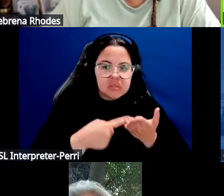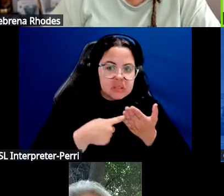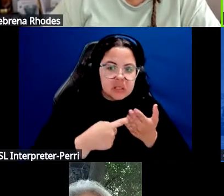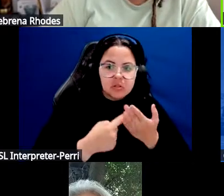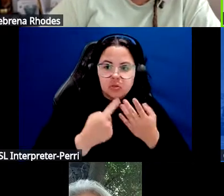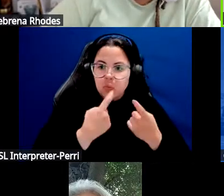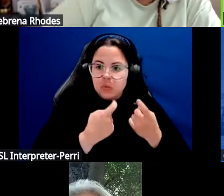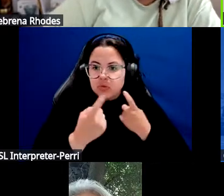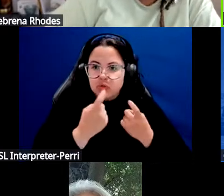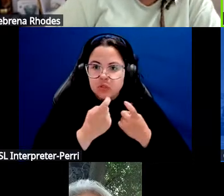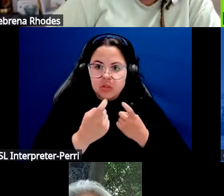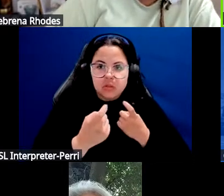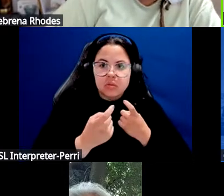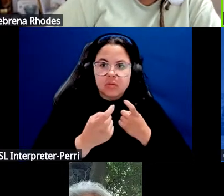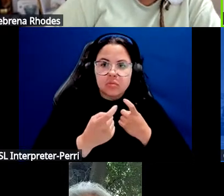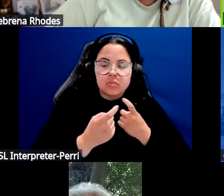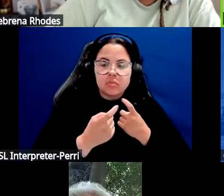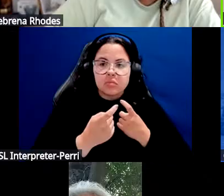that.